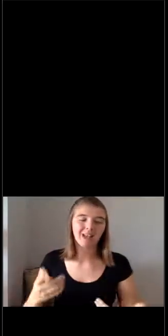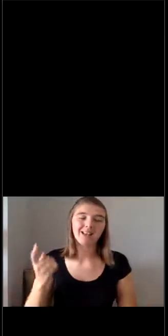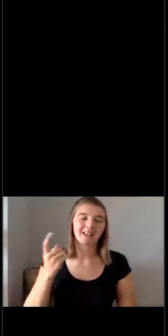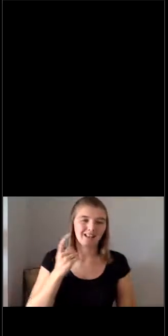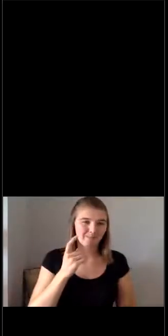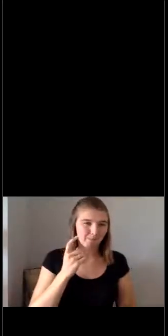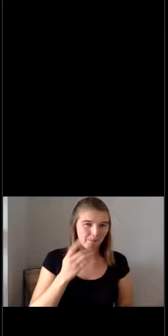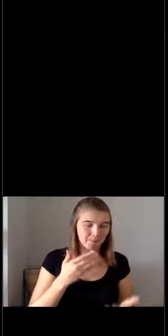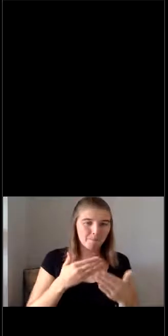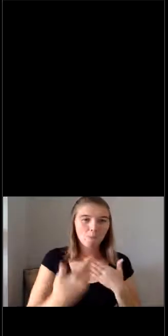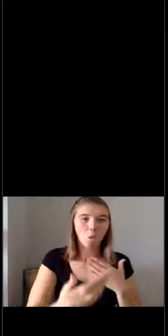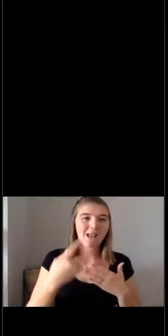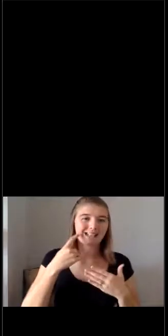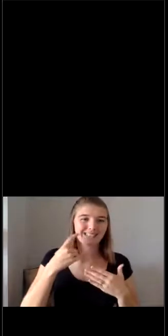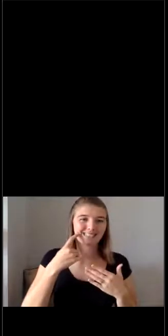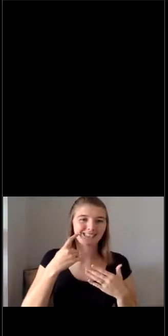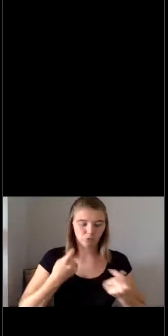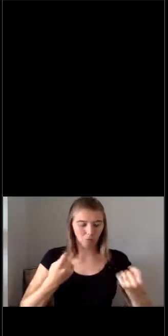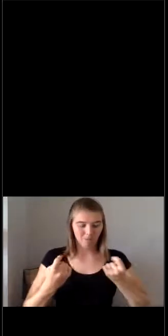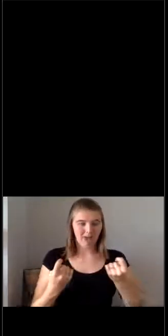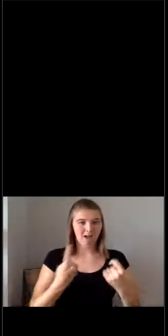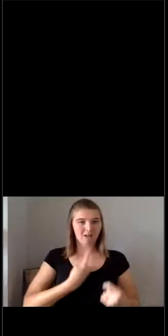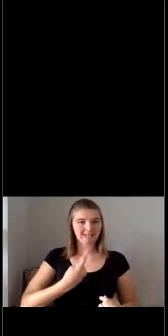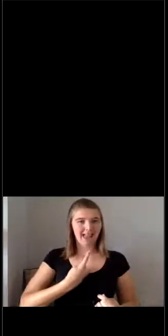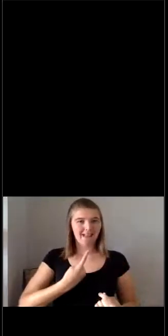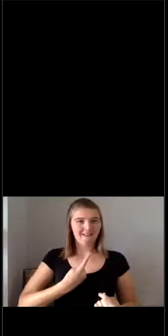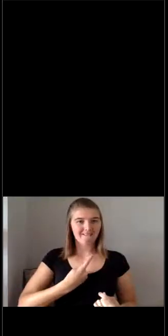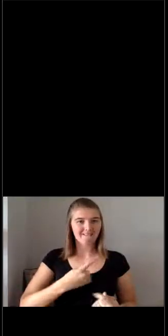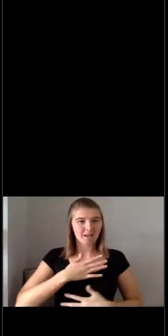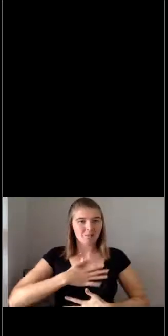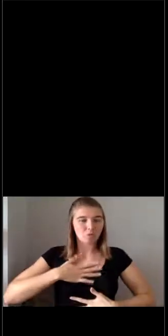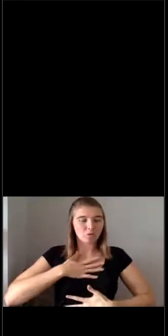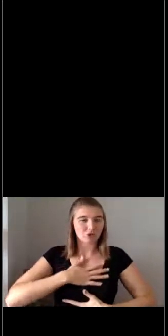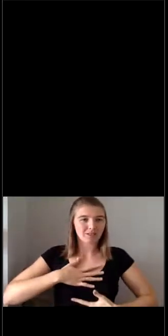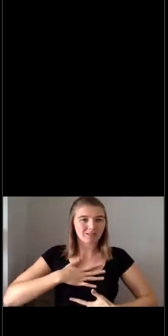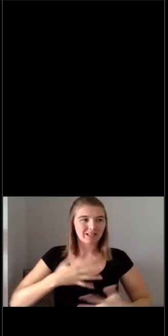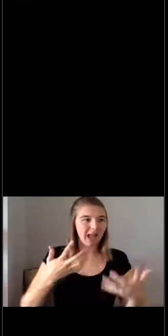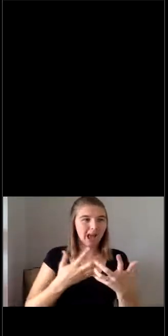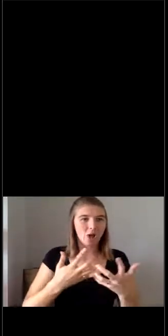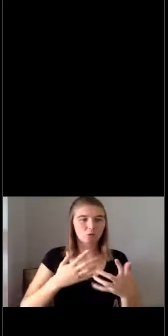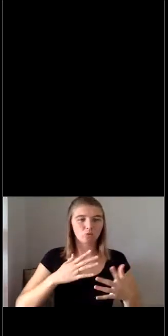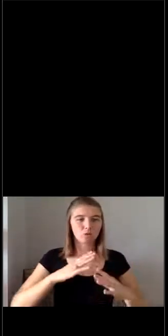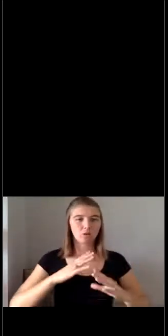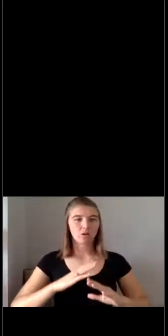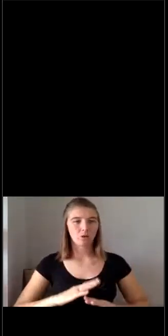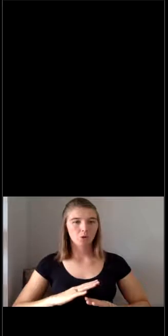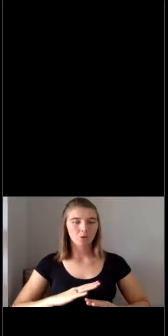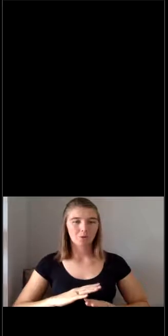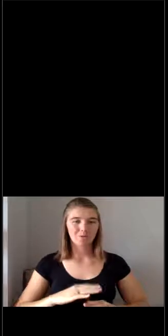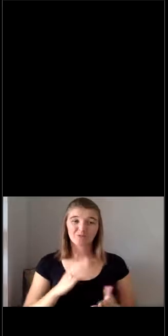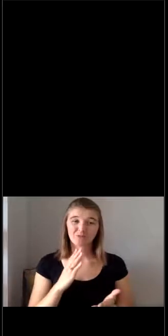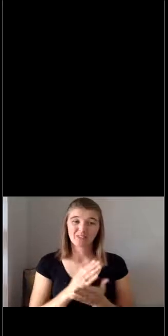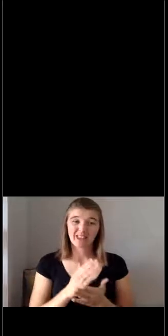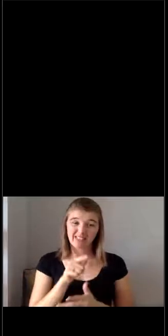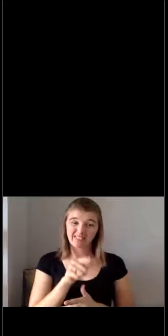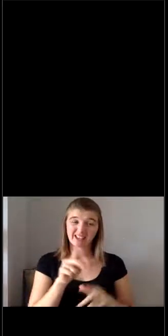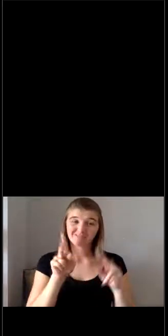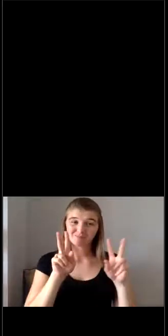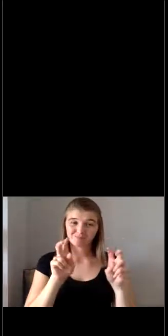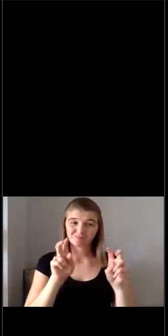on within us. And I think from a resilience perspective, what that means ultimately, the very succinct point is saying, how do we make a moment